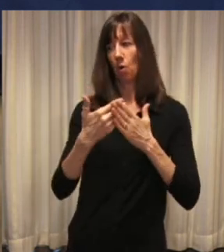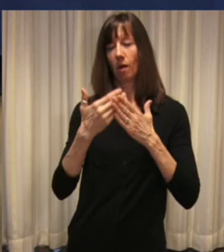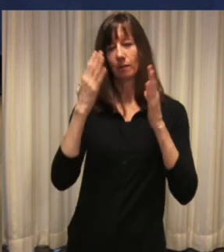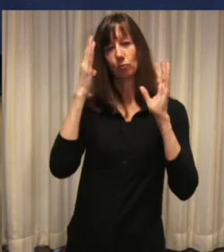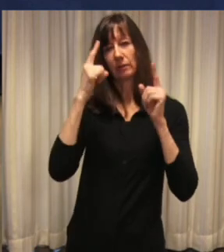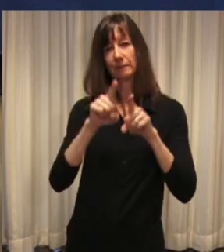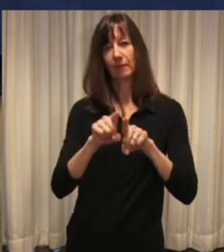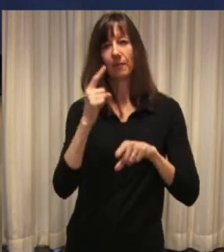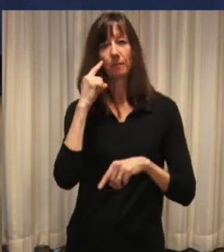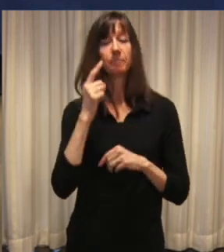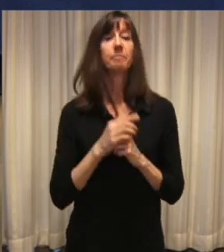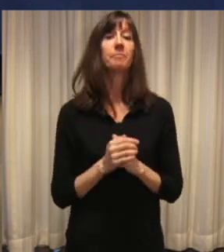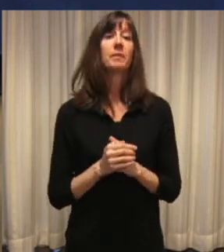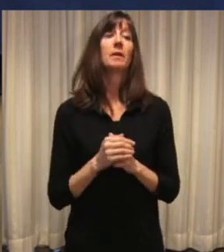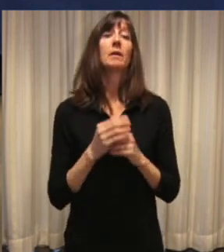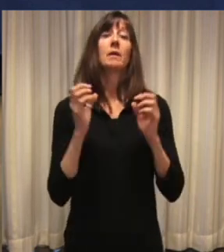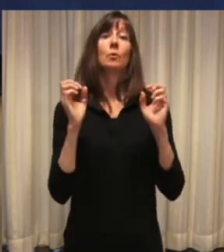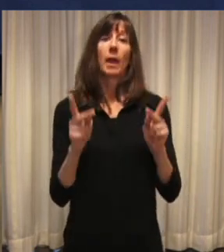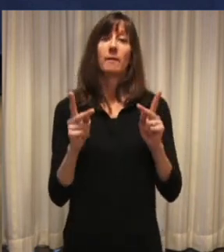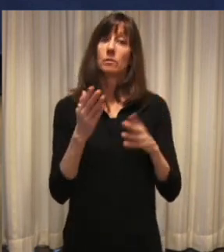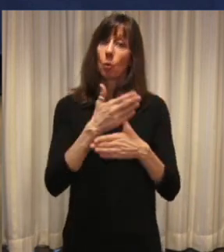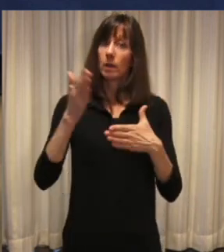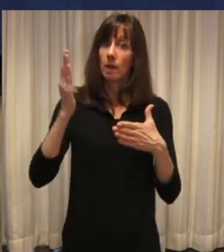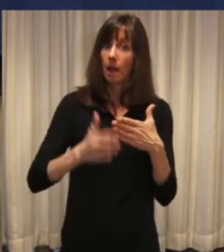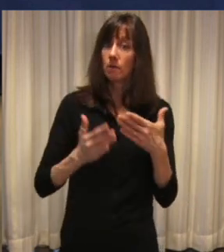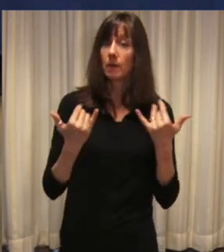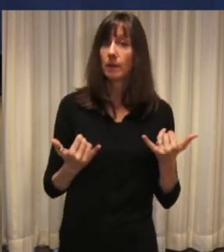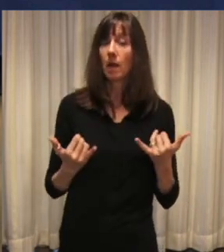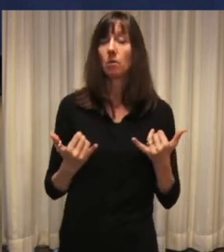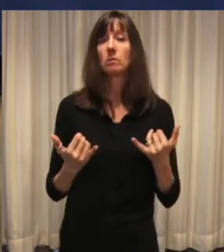So we'll wrap on that note.